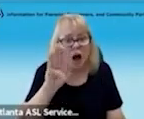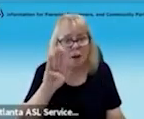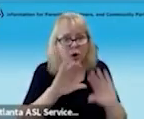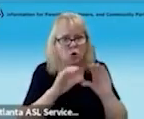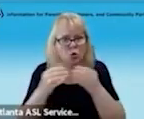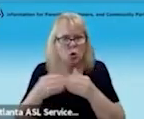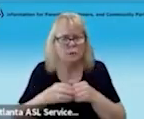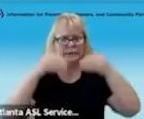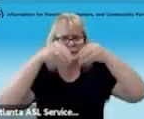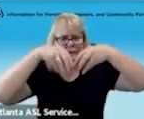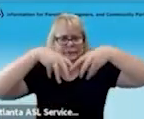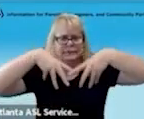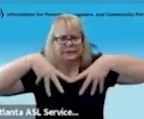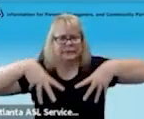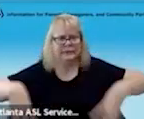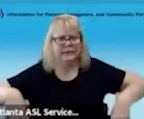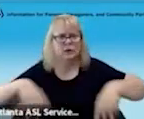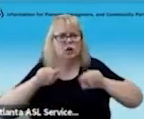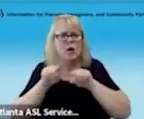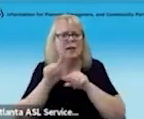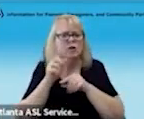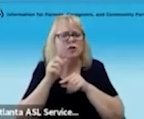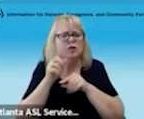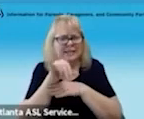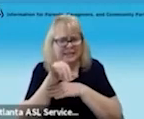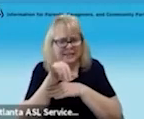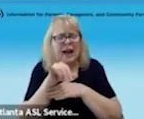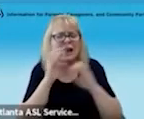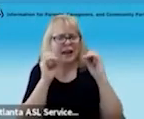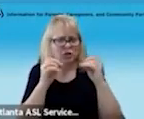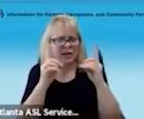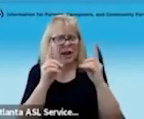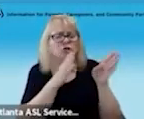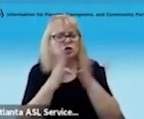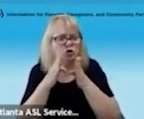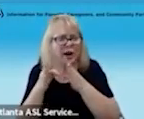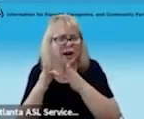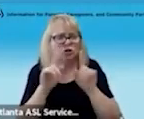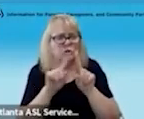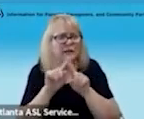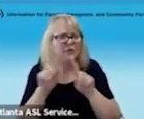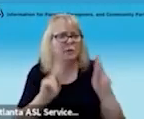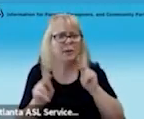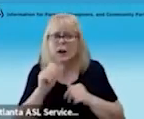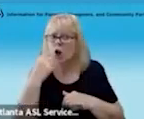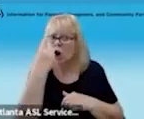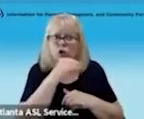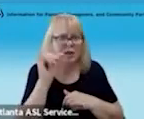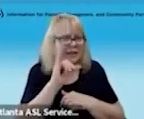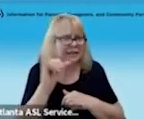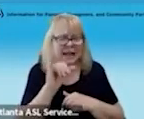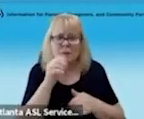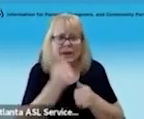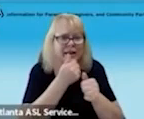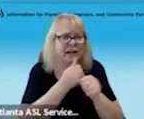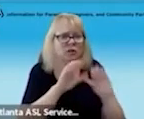community is so diverse. Within our community, we have over 35 subgroups. So imagine that you have to tailor